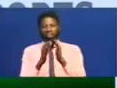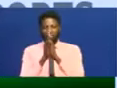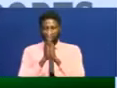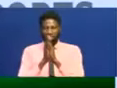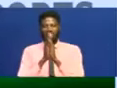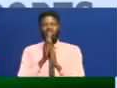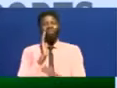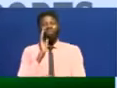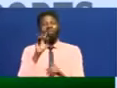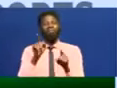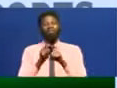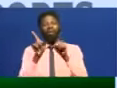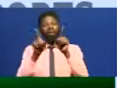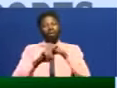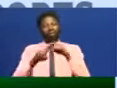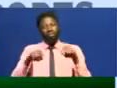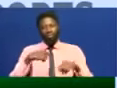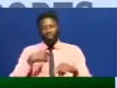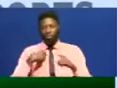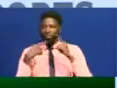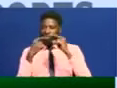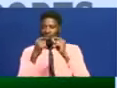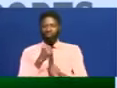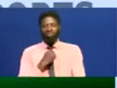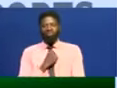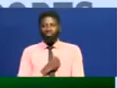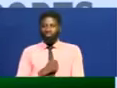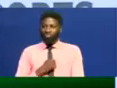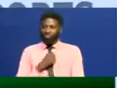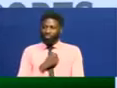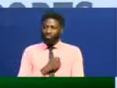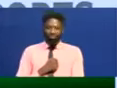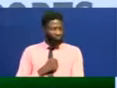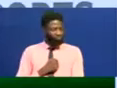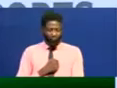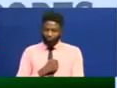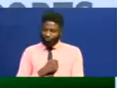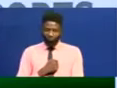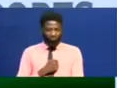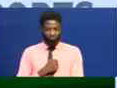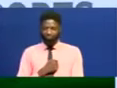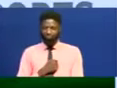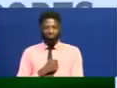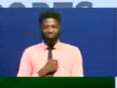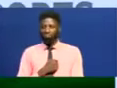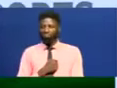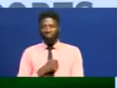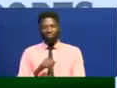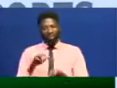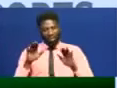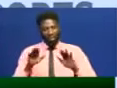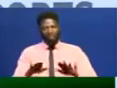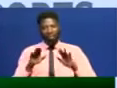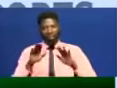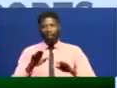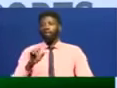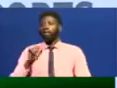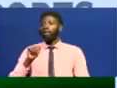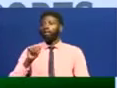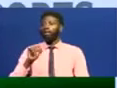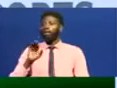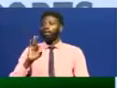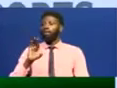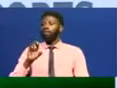away. I am sorry to disappoint you. This is going nowhere. It is going nowhere. Africa Cup of